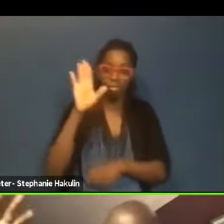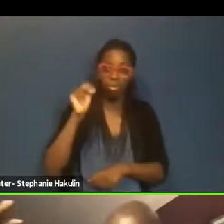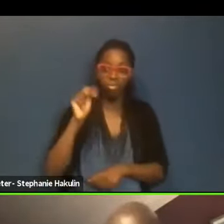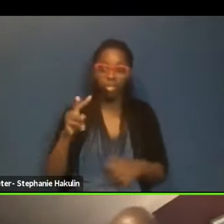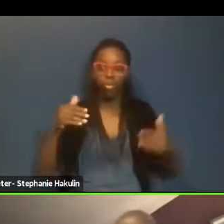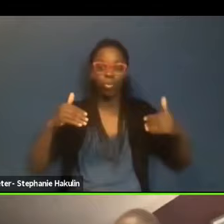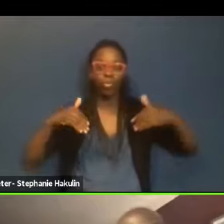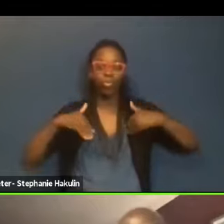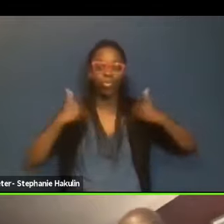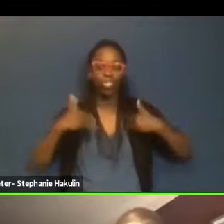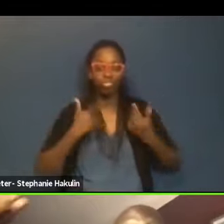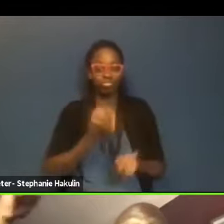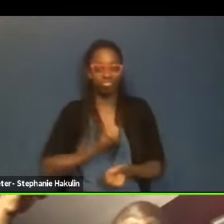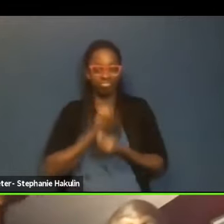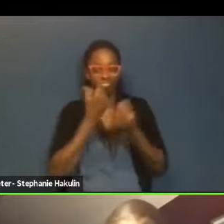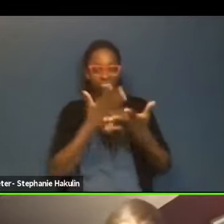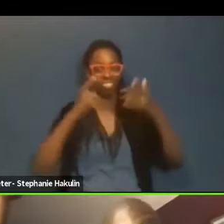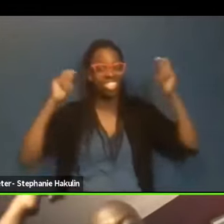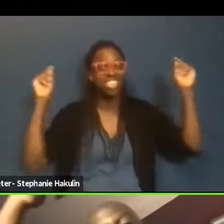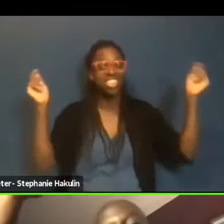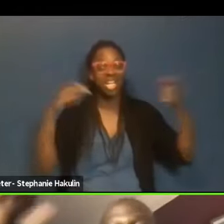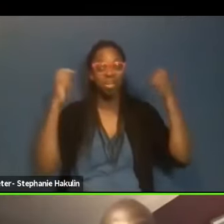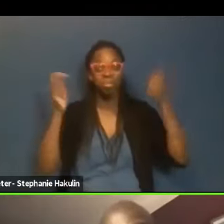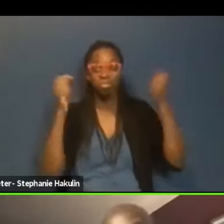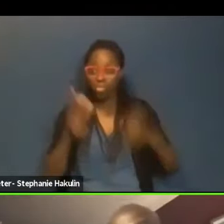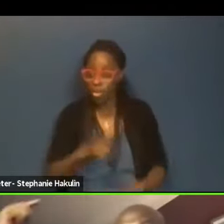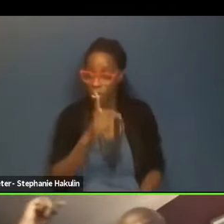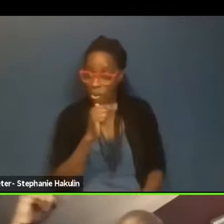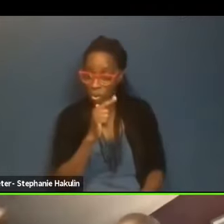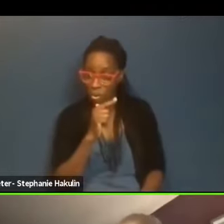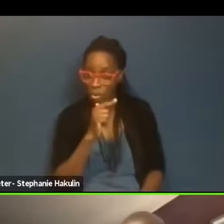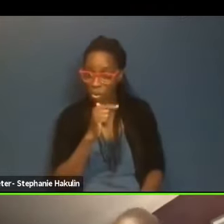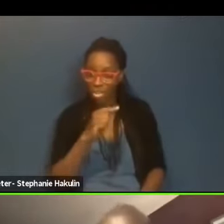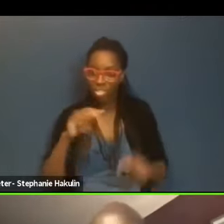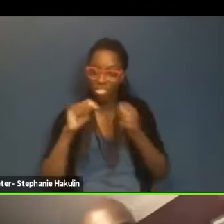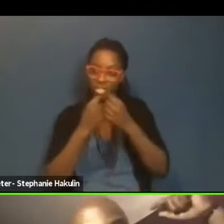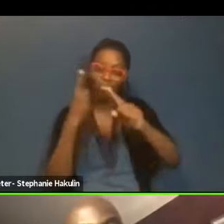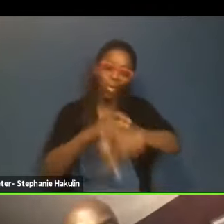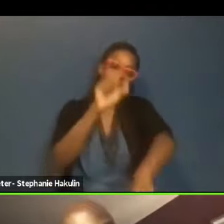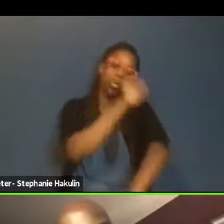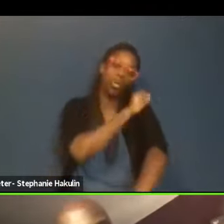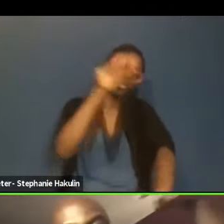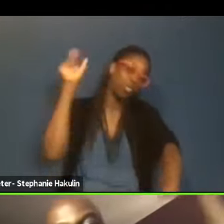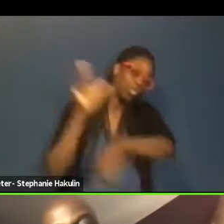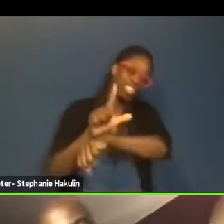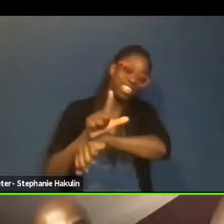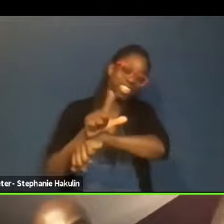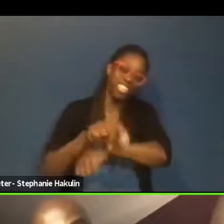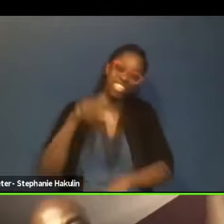Festival is the team from St. Louis, Missouri.